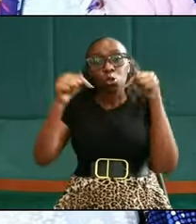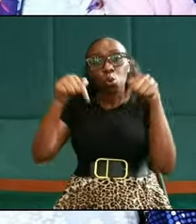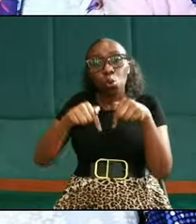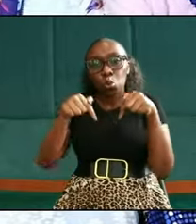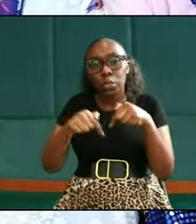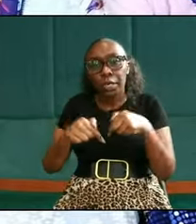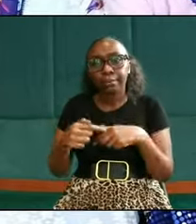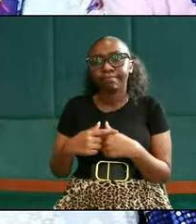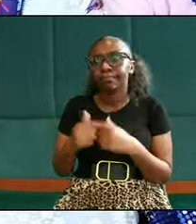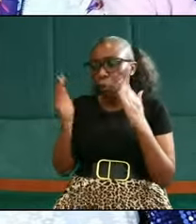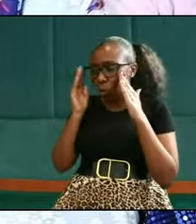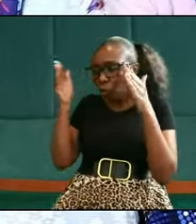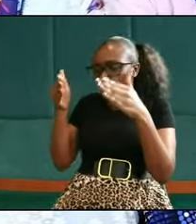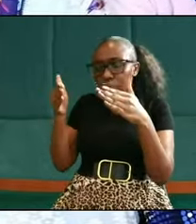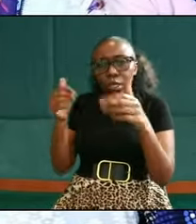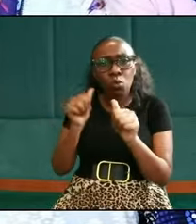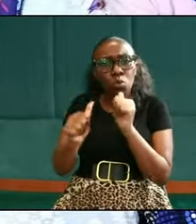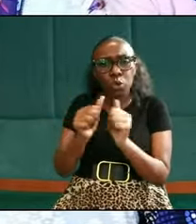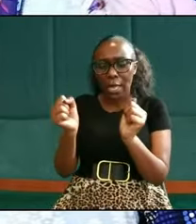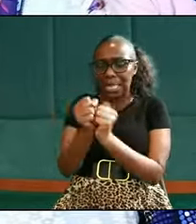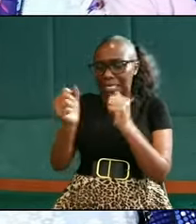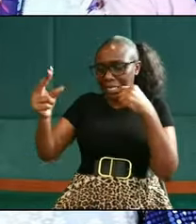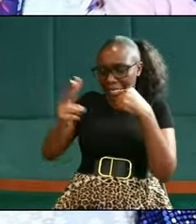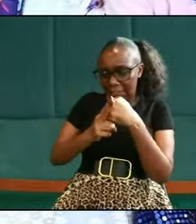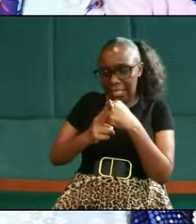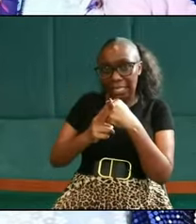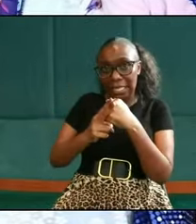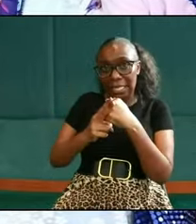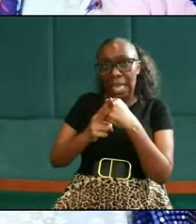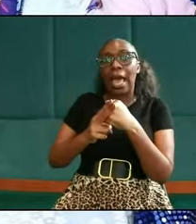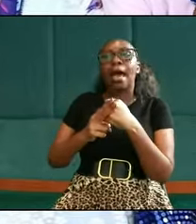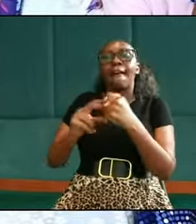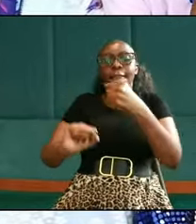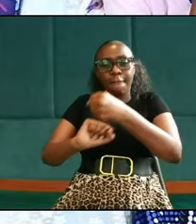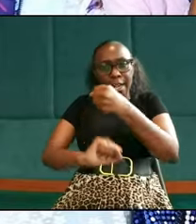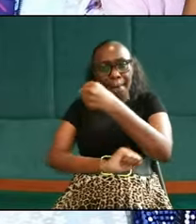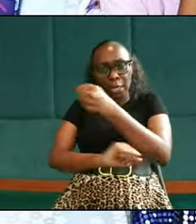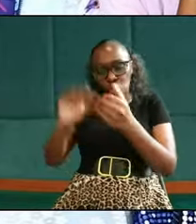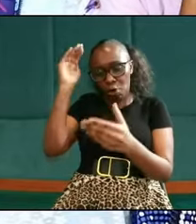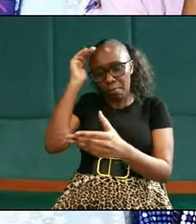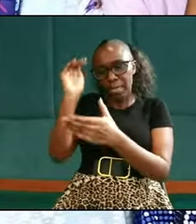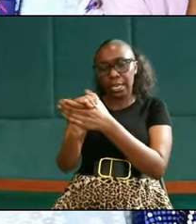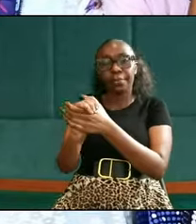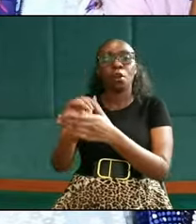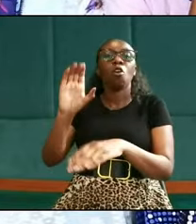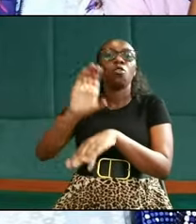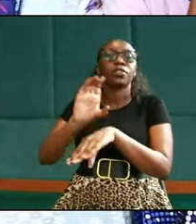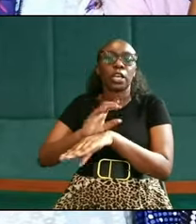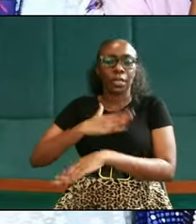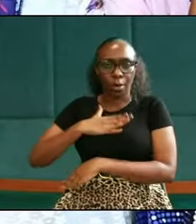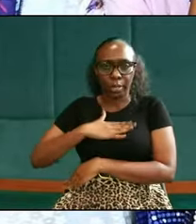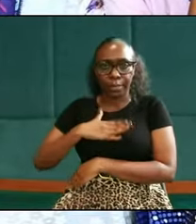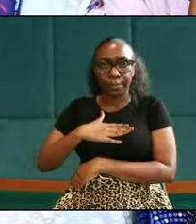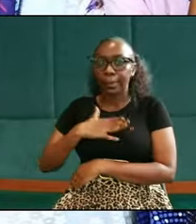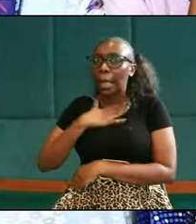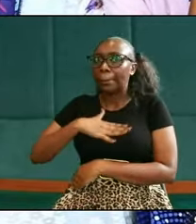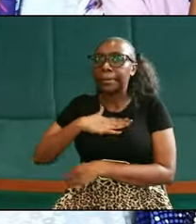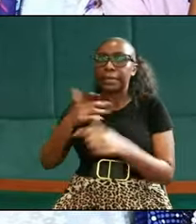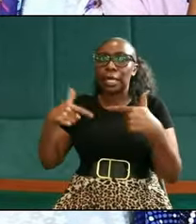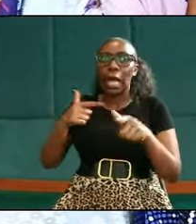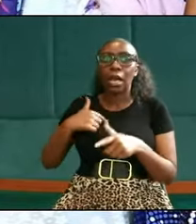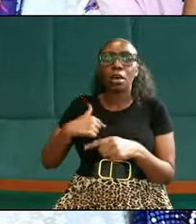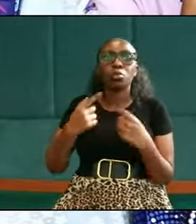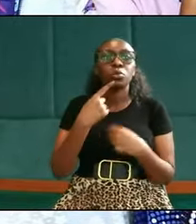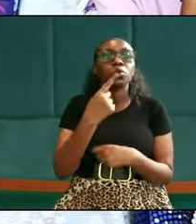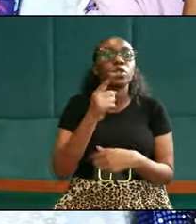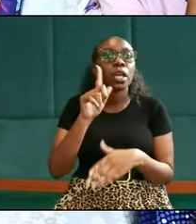looking at the 17th fundamental belief of our church. Allow me to mention that the